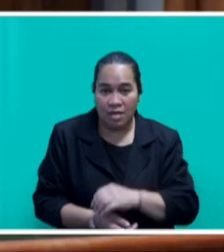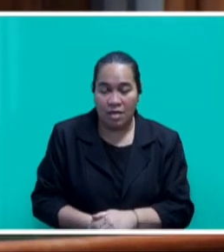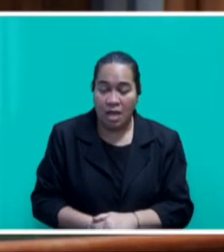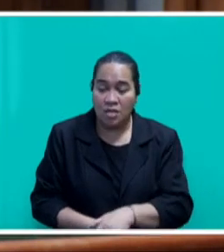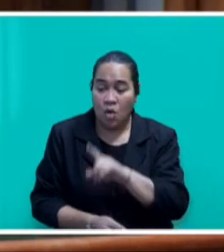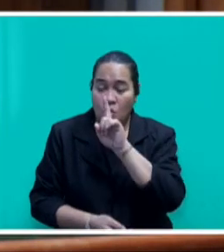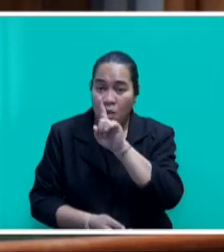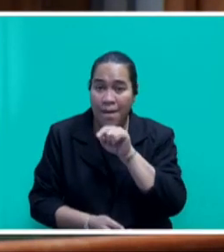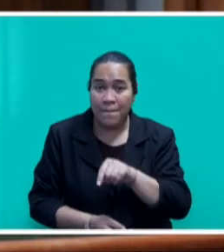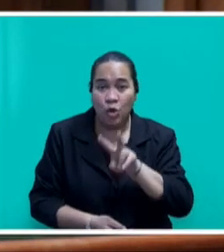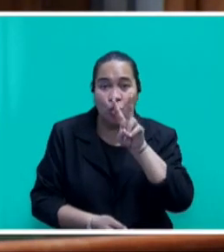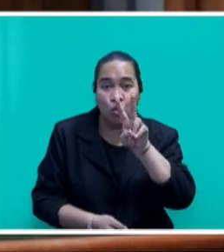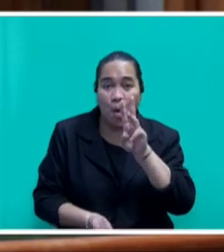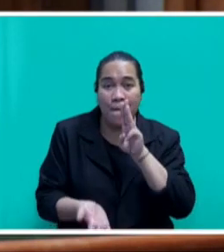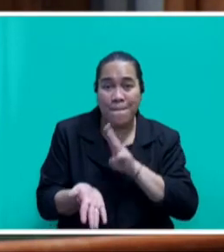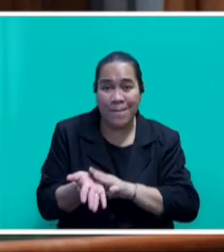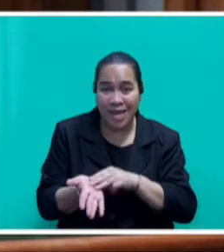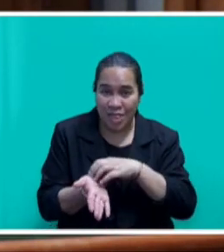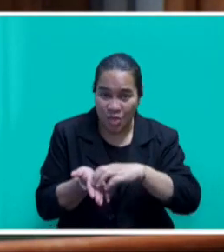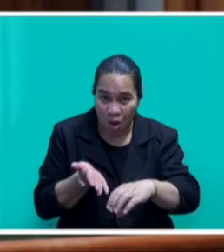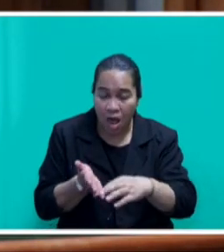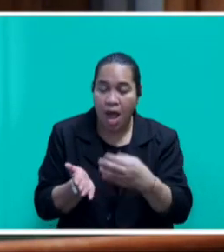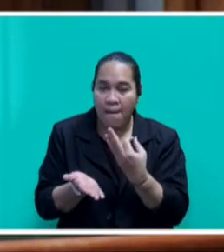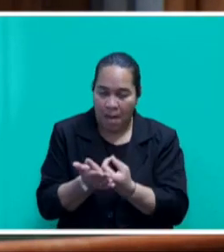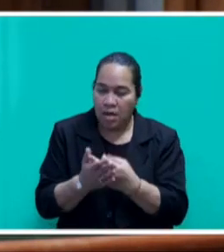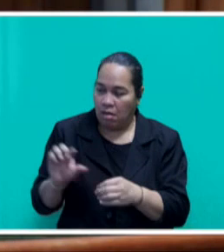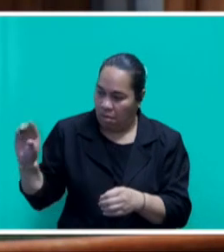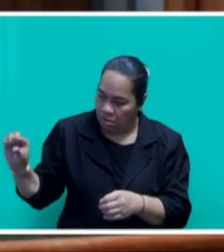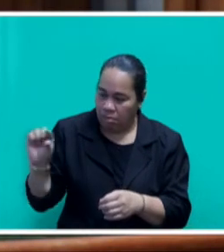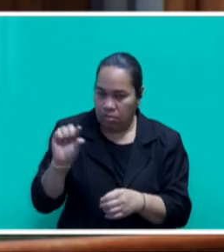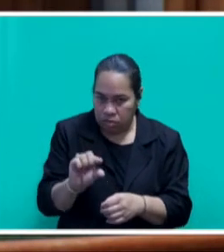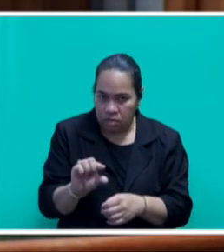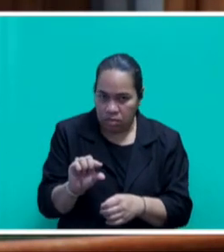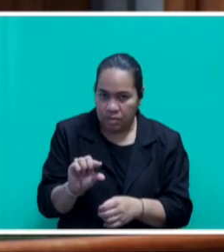1.2 million has been allocated.